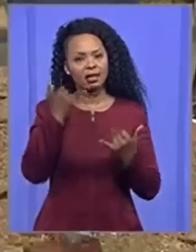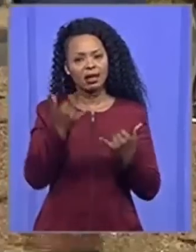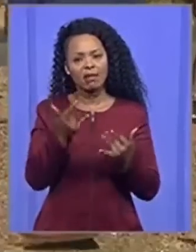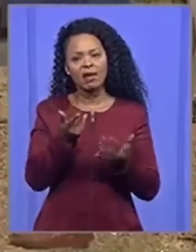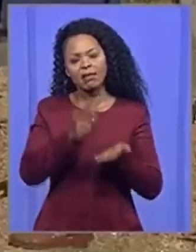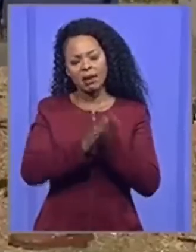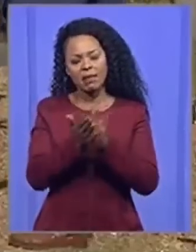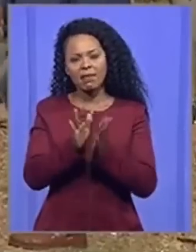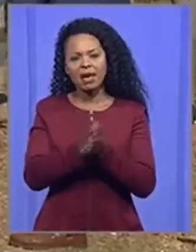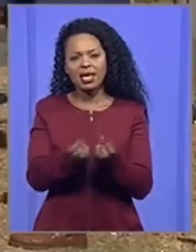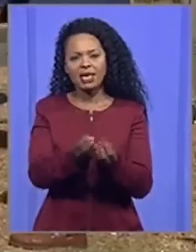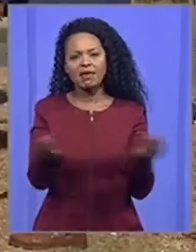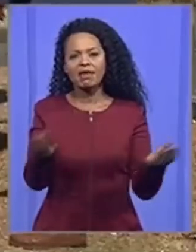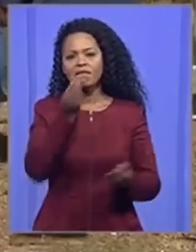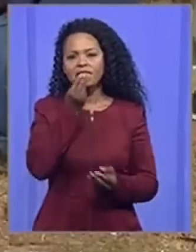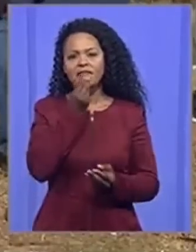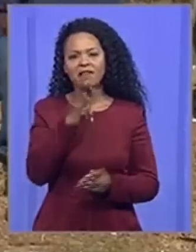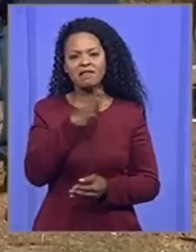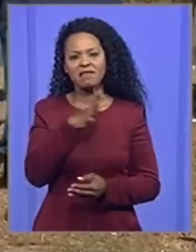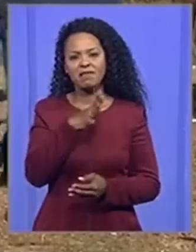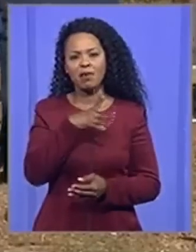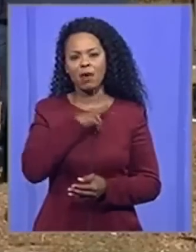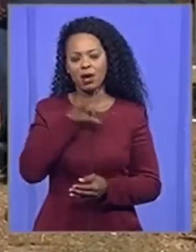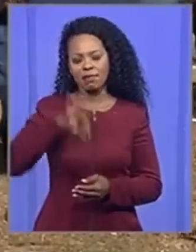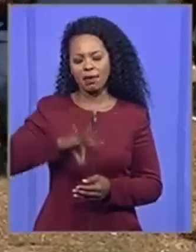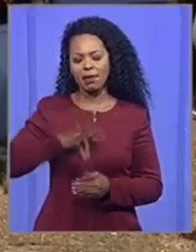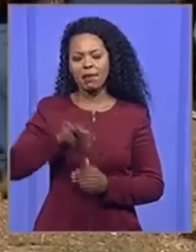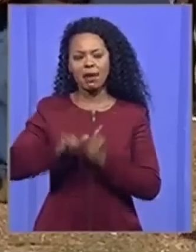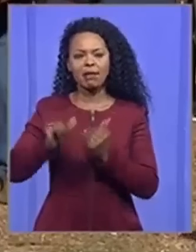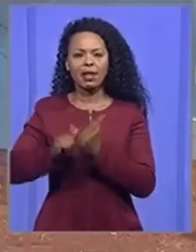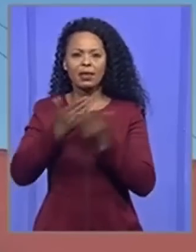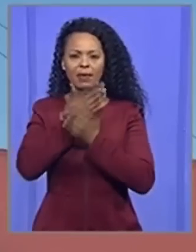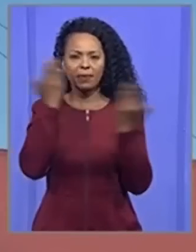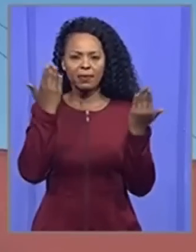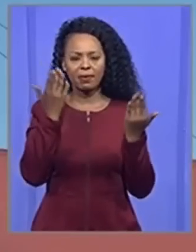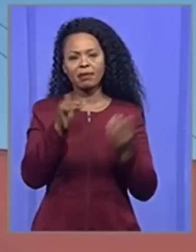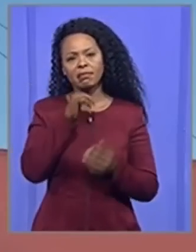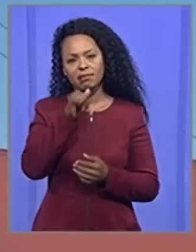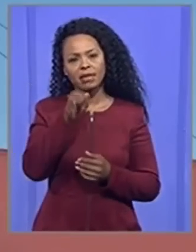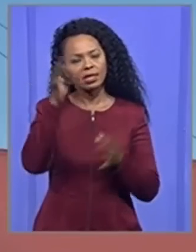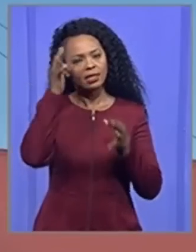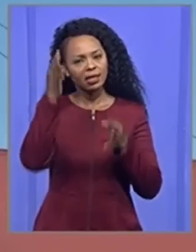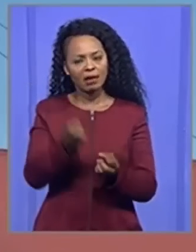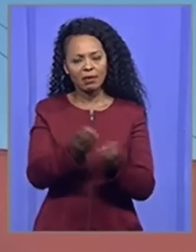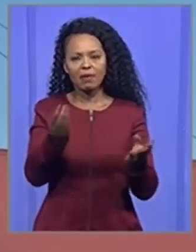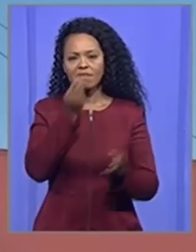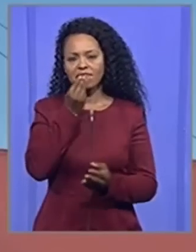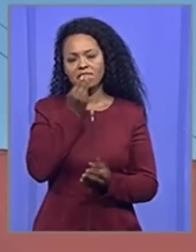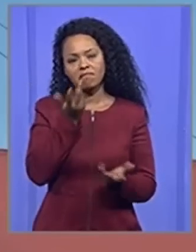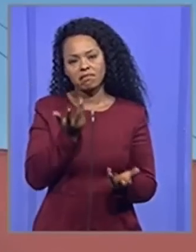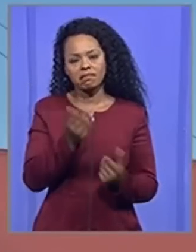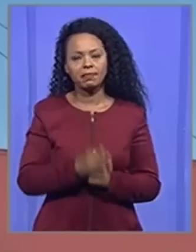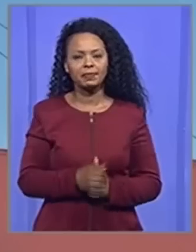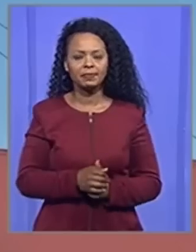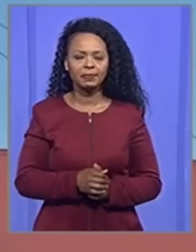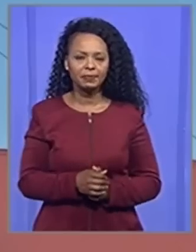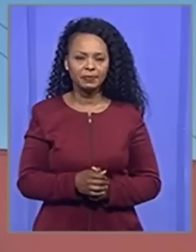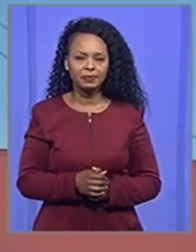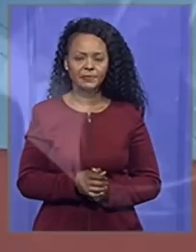dijo ka ha basebeletsi ba ntse ba sa fumane meputso ya bona ya kgwedi. Thabiso Khadebe, ditaba tsa SABC,